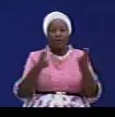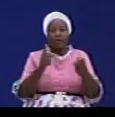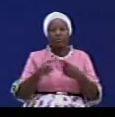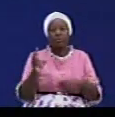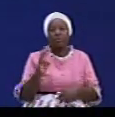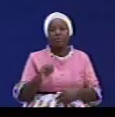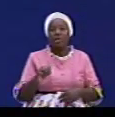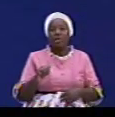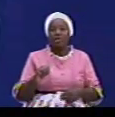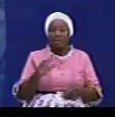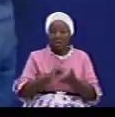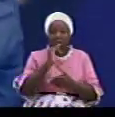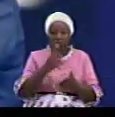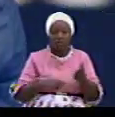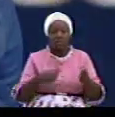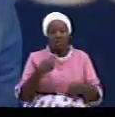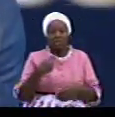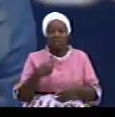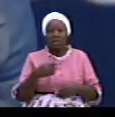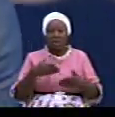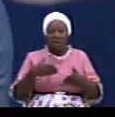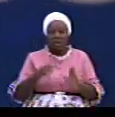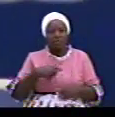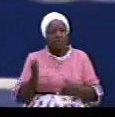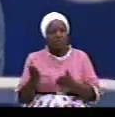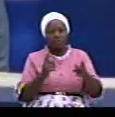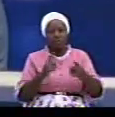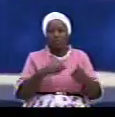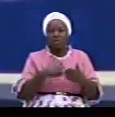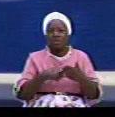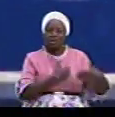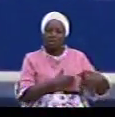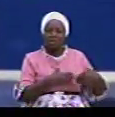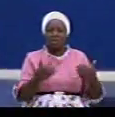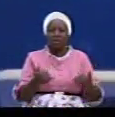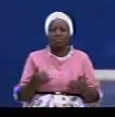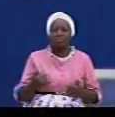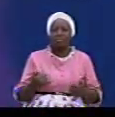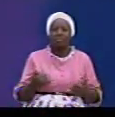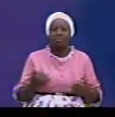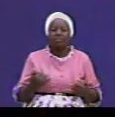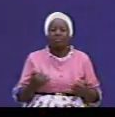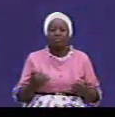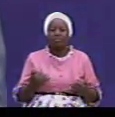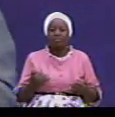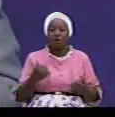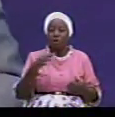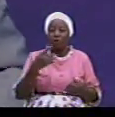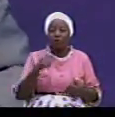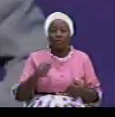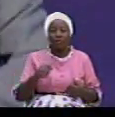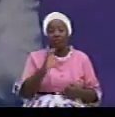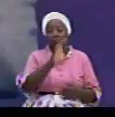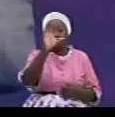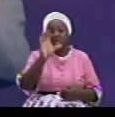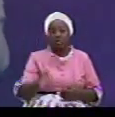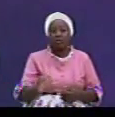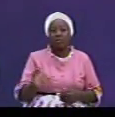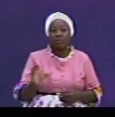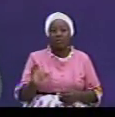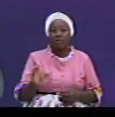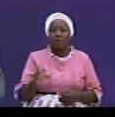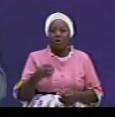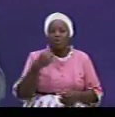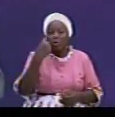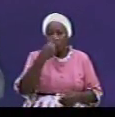said. Let me bring you to this side now of the cross. Whom do you